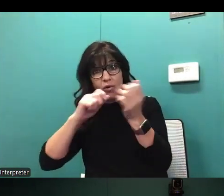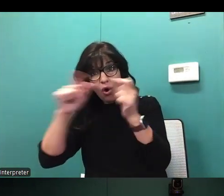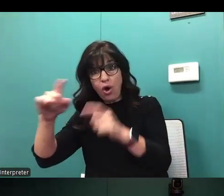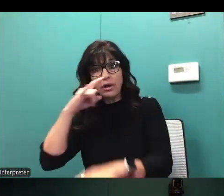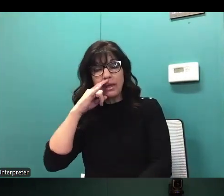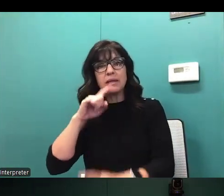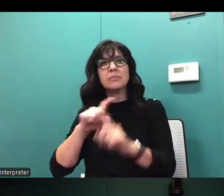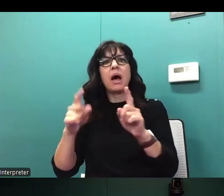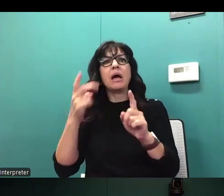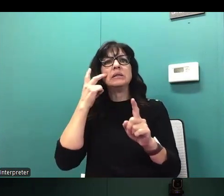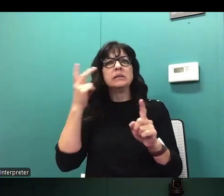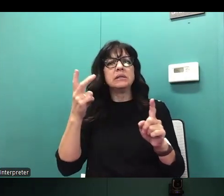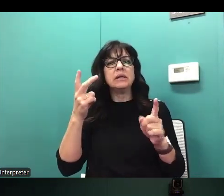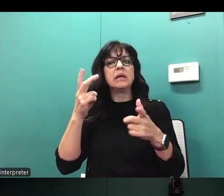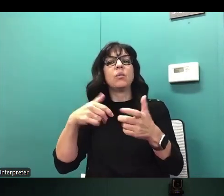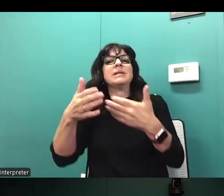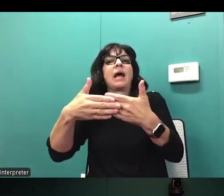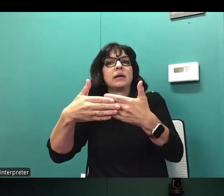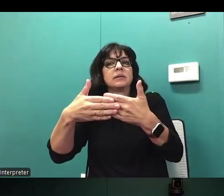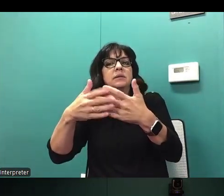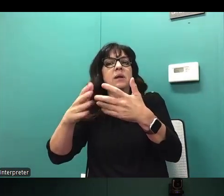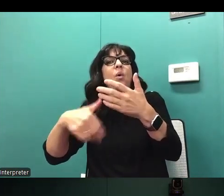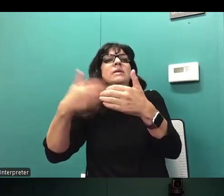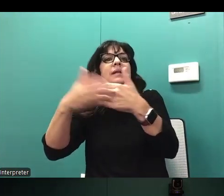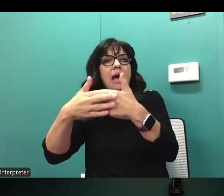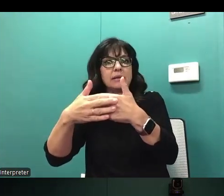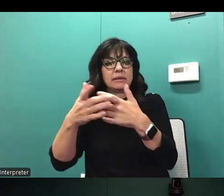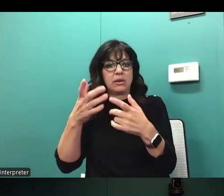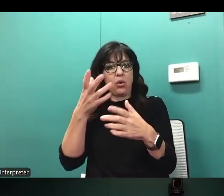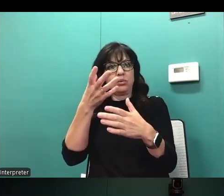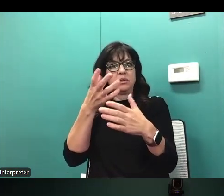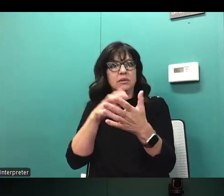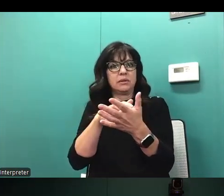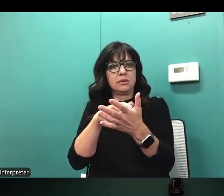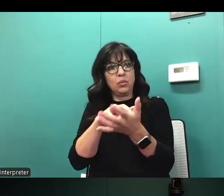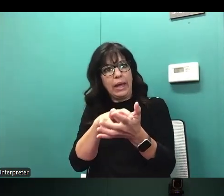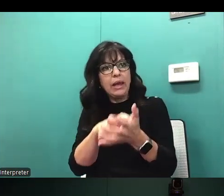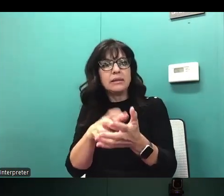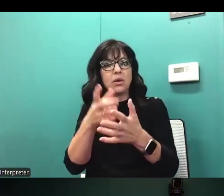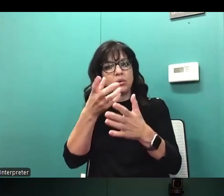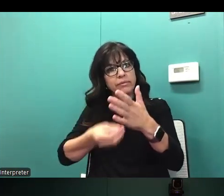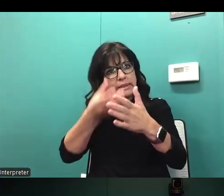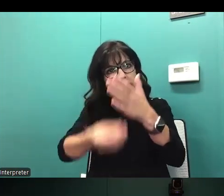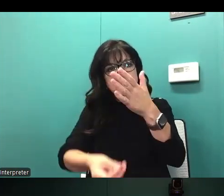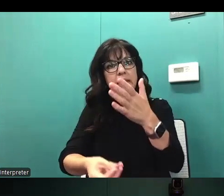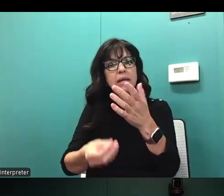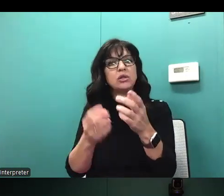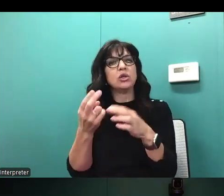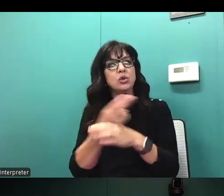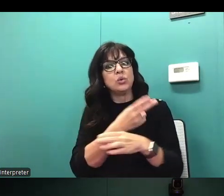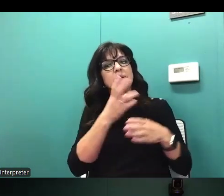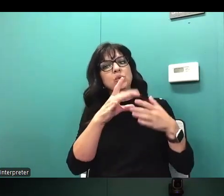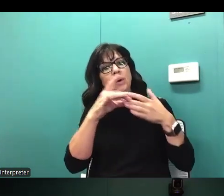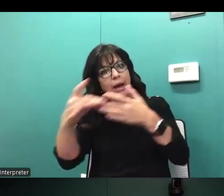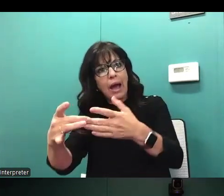just seeing the hierarchy of what's next, if you are getting those gaps and those errors, patterns, just use it as a tool to guide you